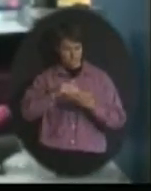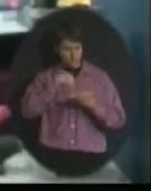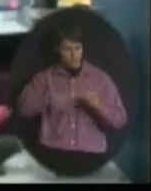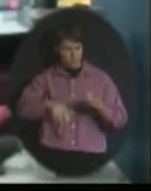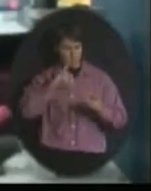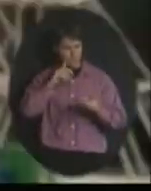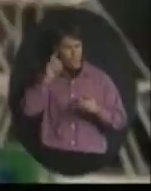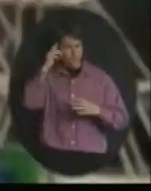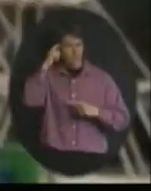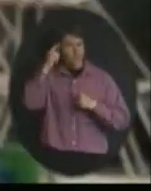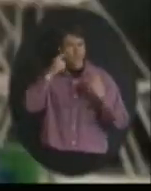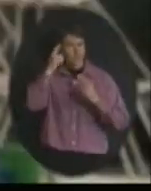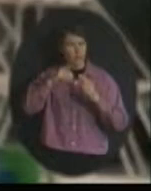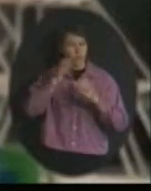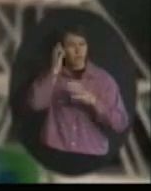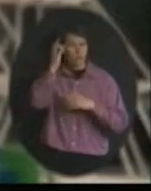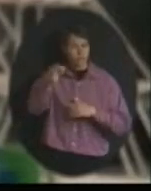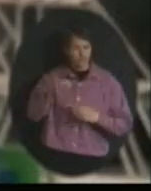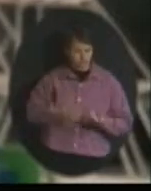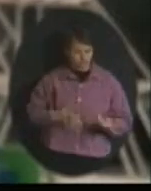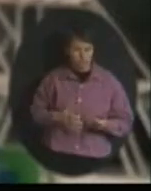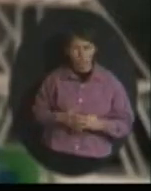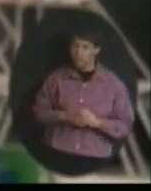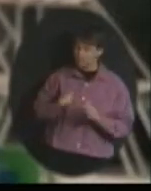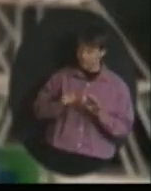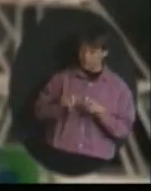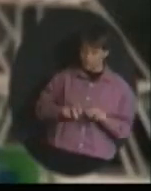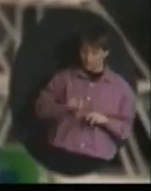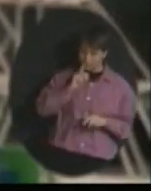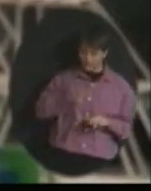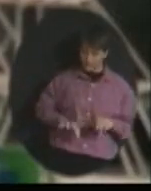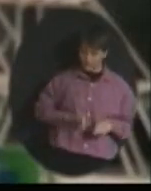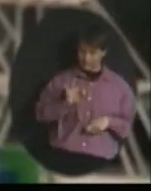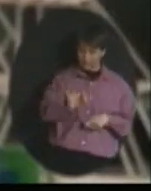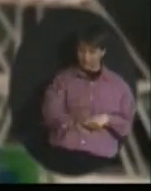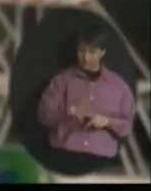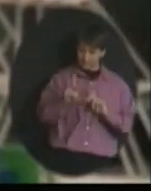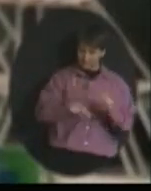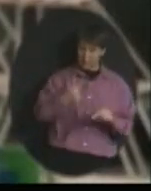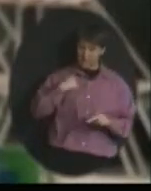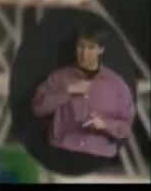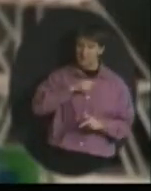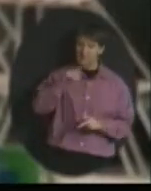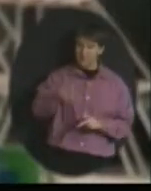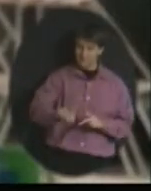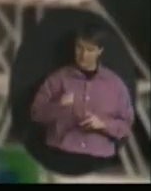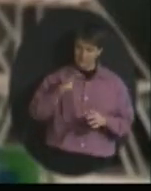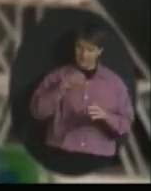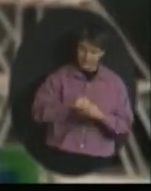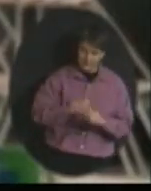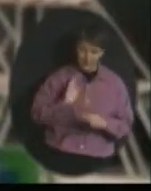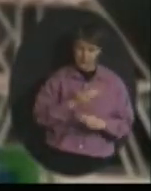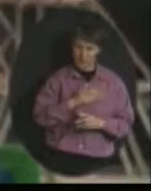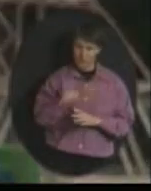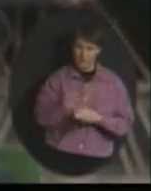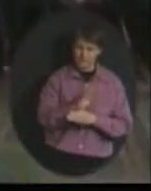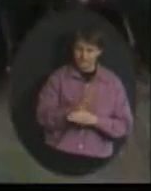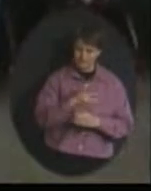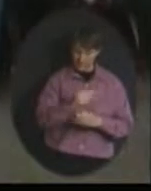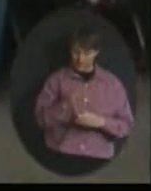the future. It's an investment in the people that we need in our business in the